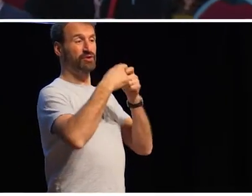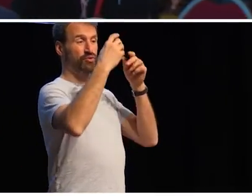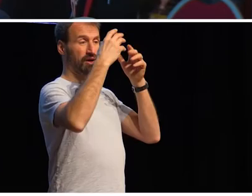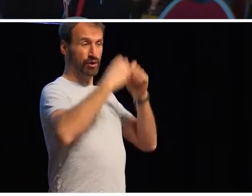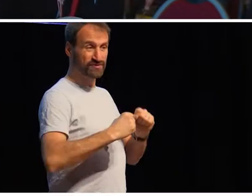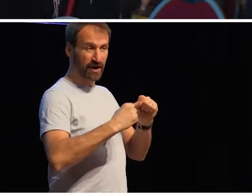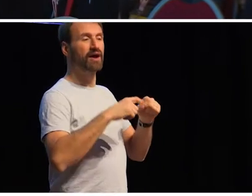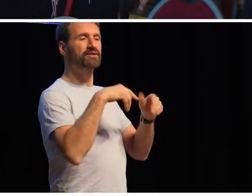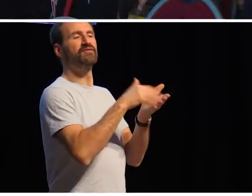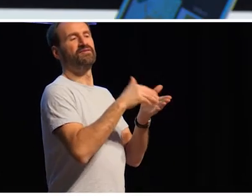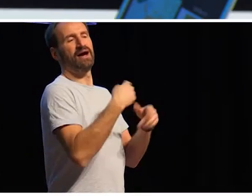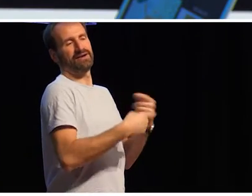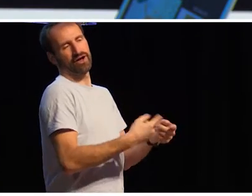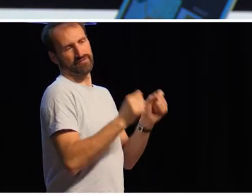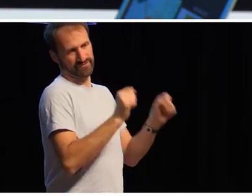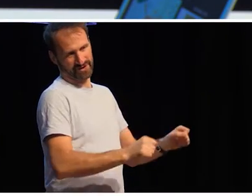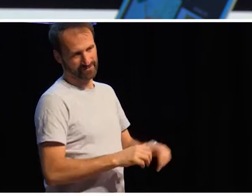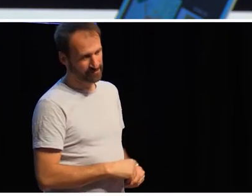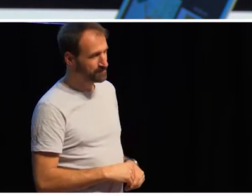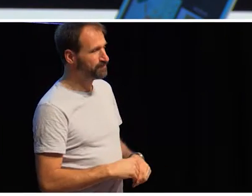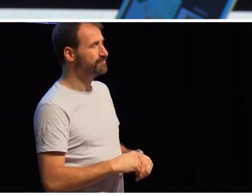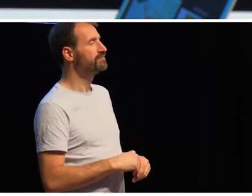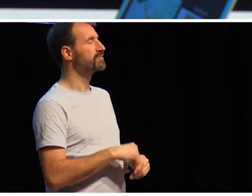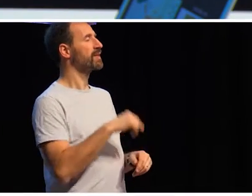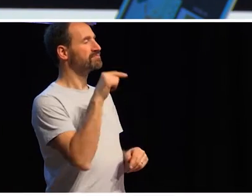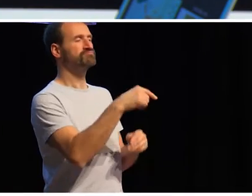Yeah, and on this gateway device, you can also, of course, do some